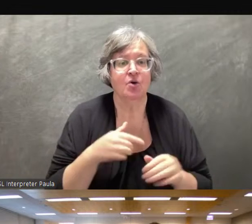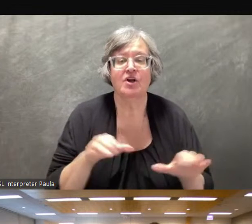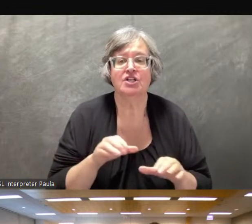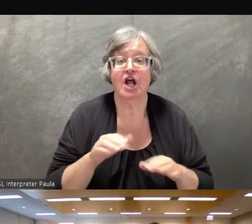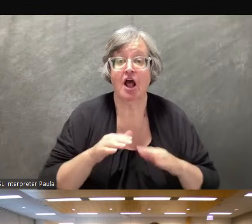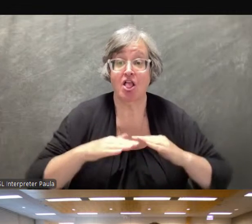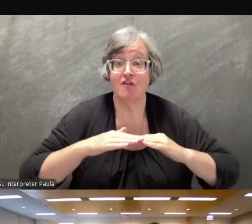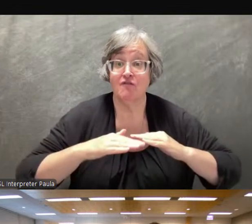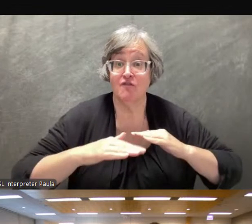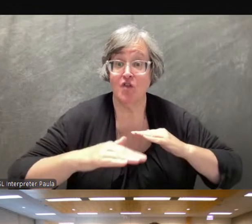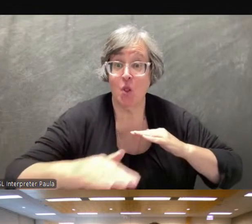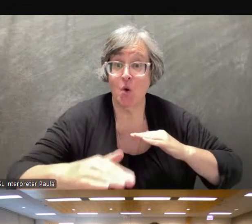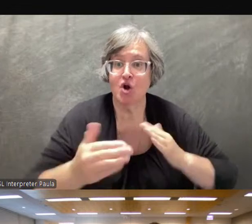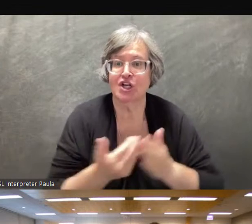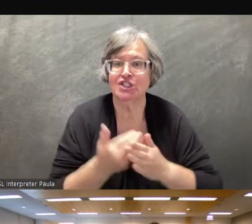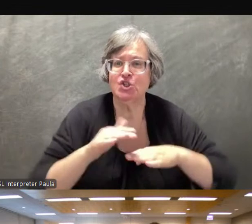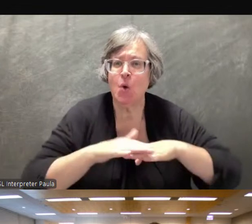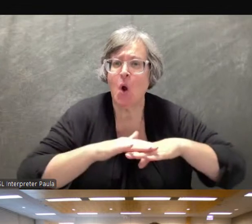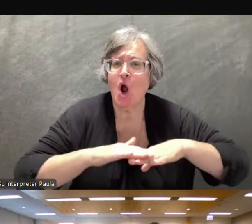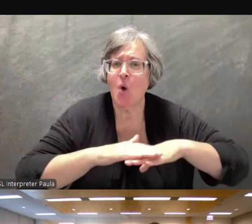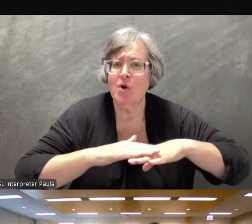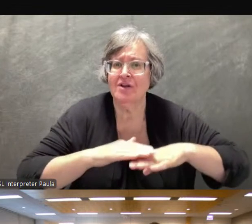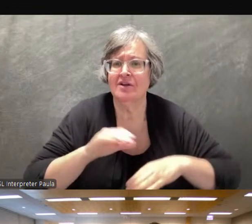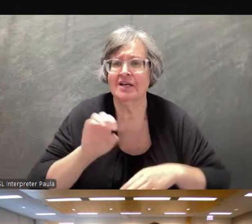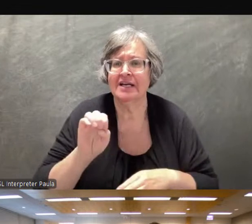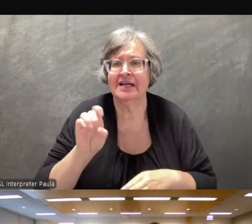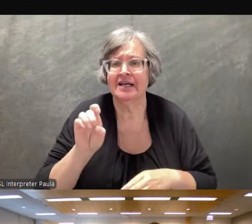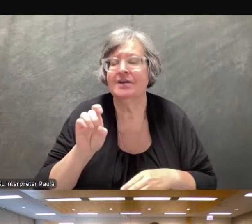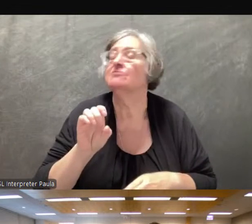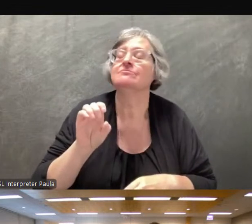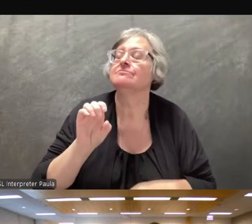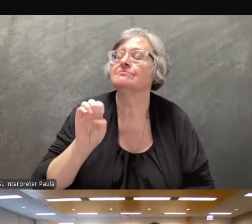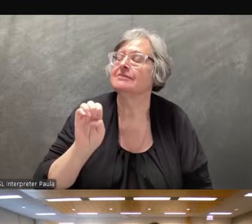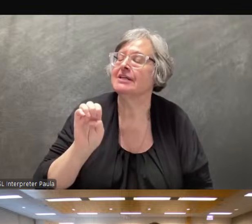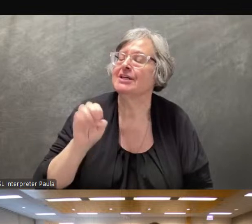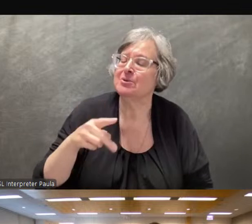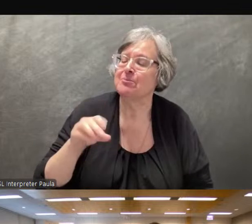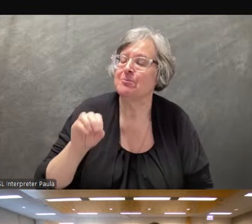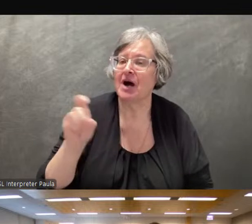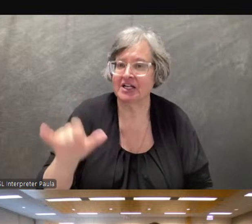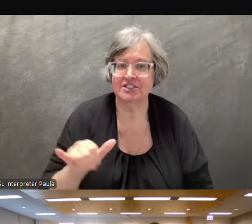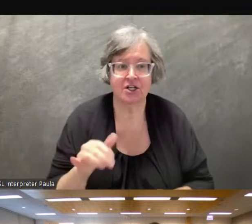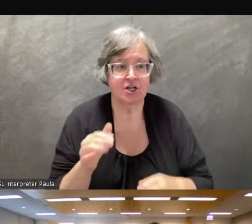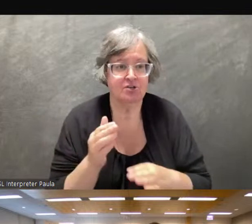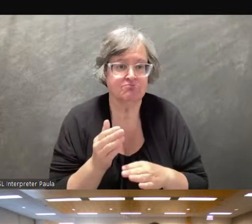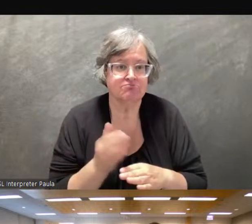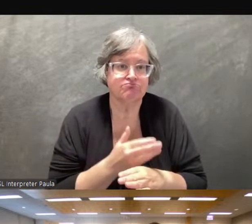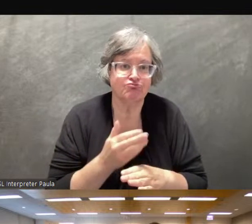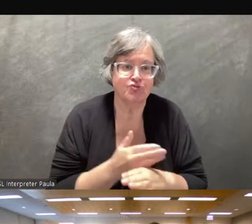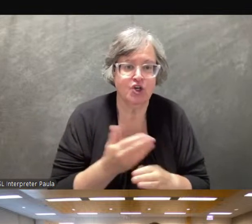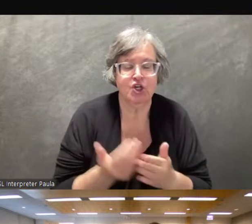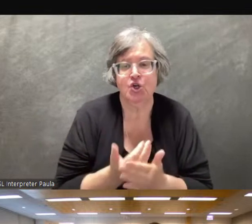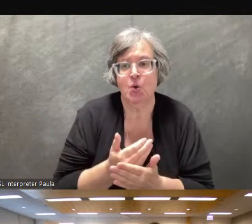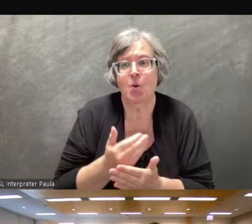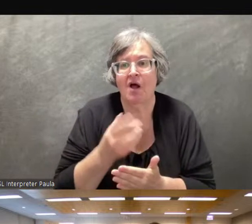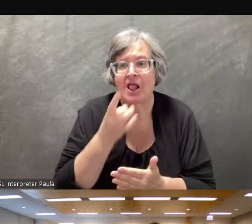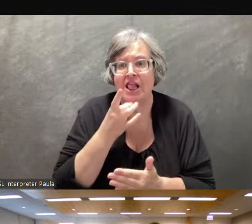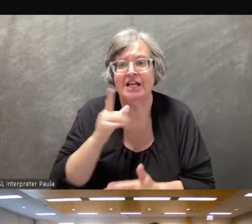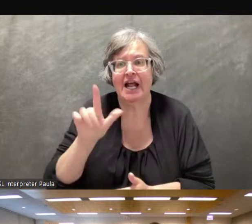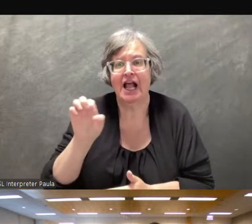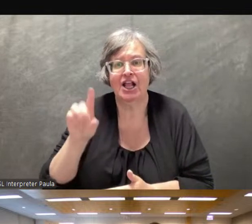coating on all the floors there. Here at the mezzanine level, we refreshed the lighting, upgrading everything to LEDs. You get a very clean,